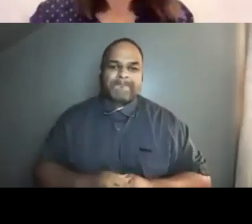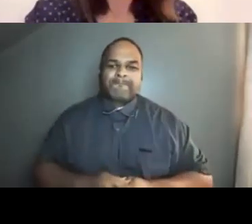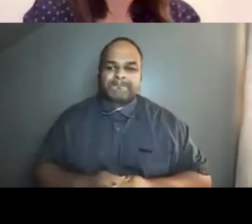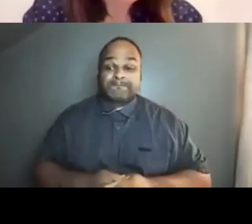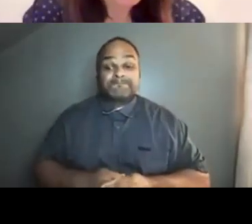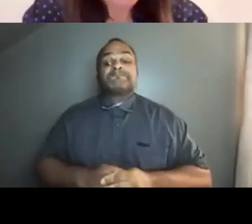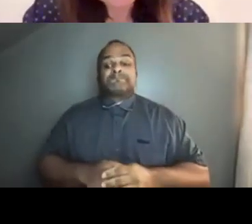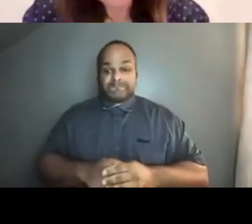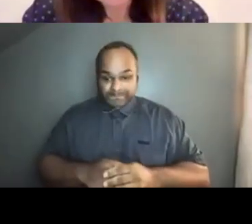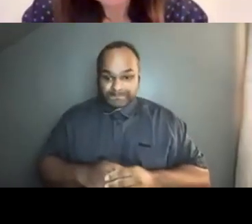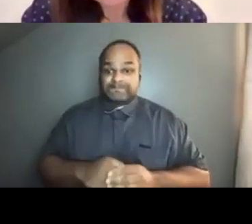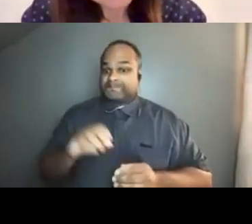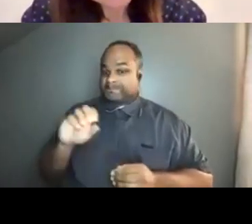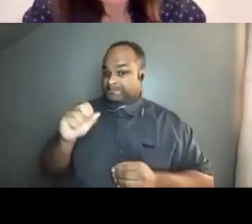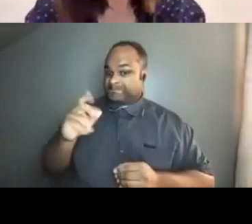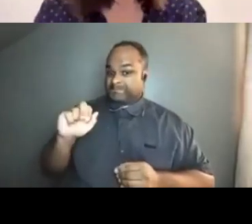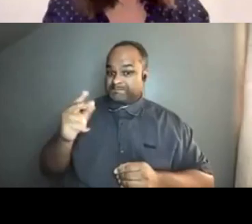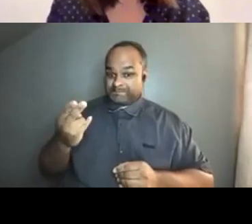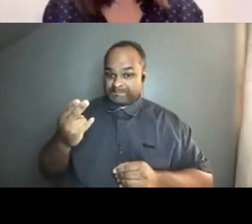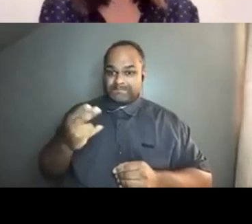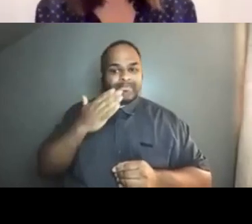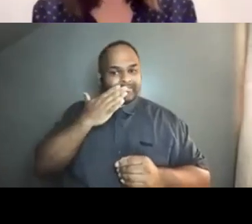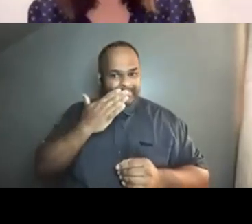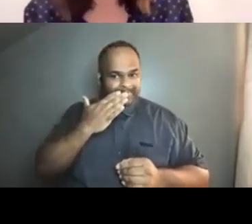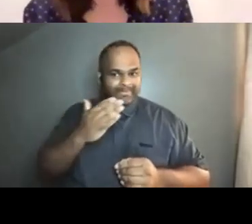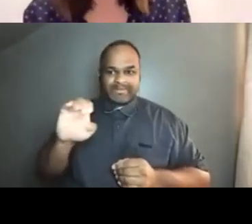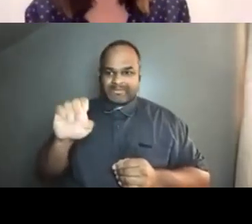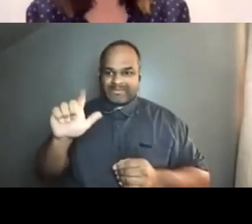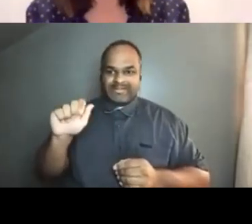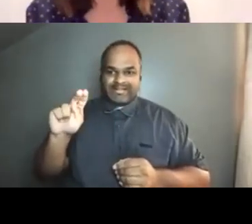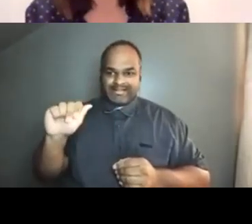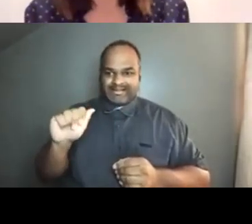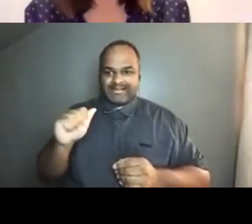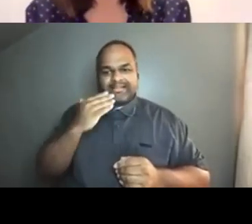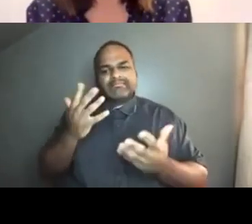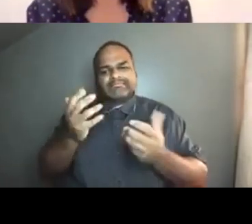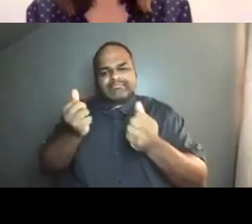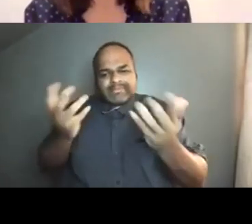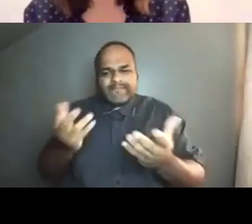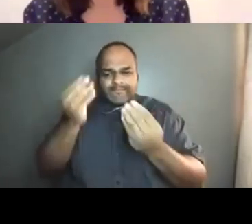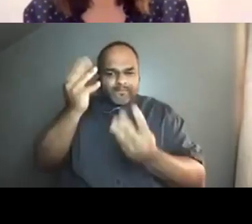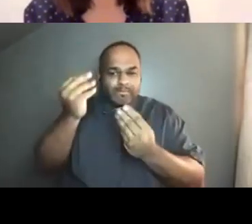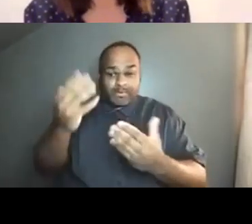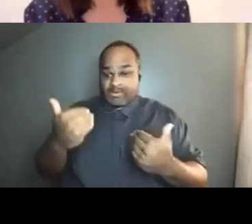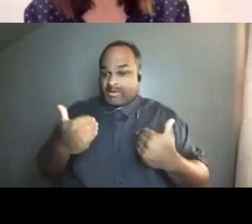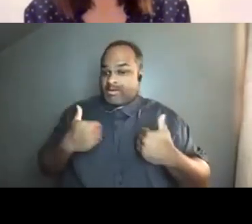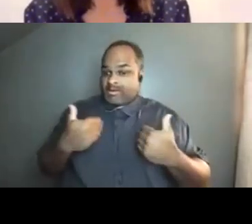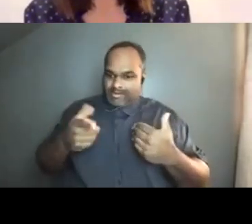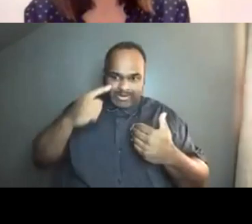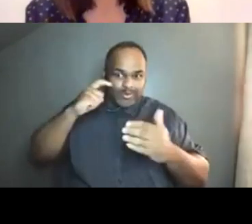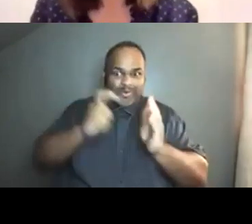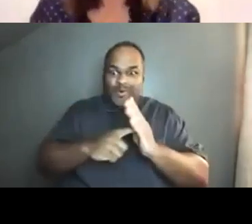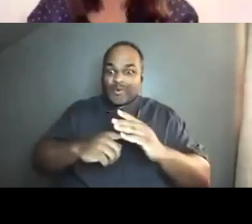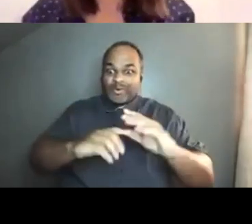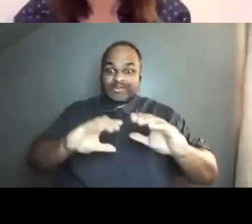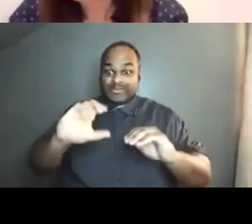Thank you, Yelena. So much useful information. There are lots of comments in the